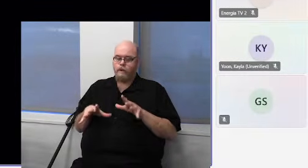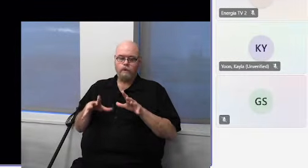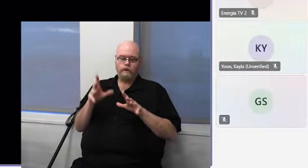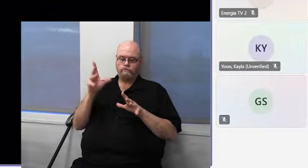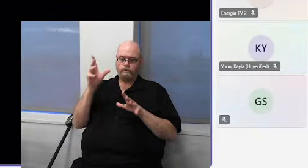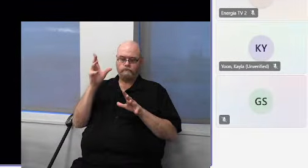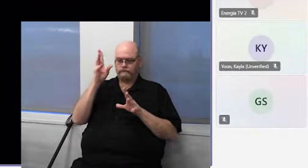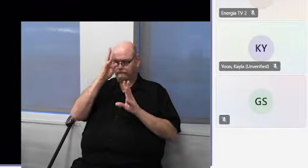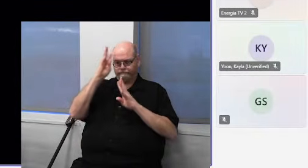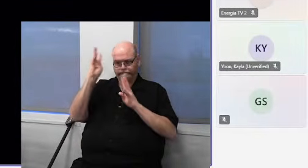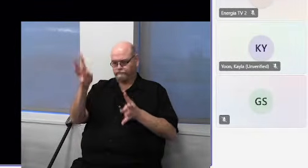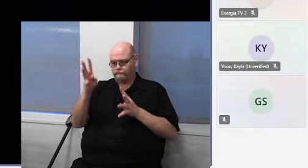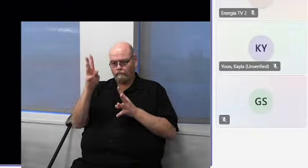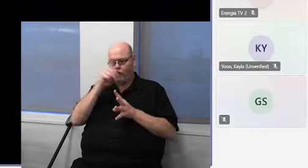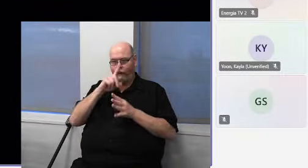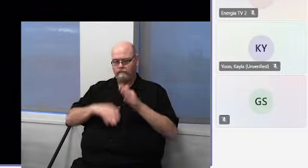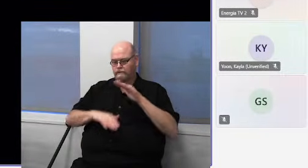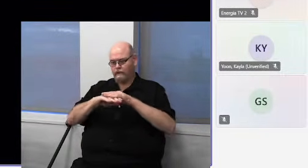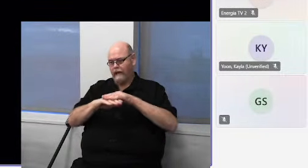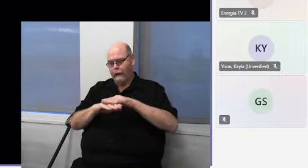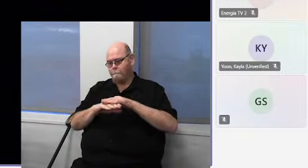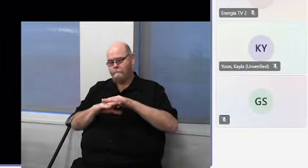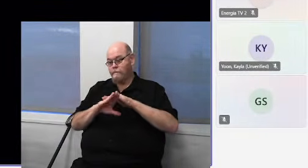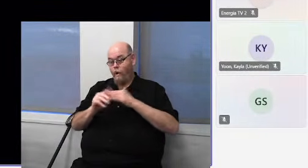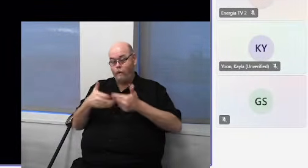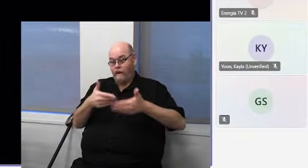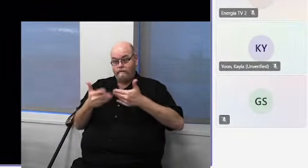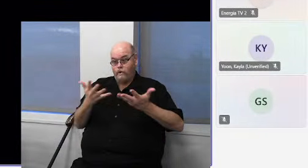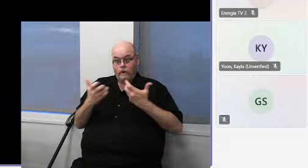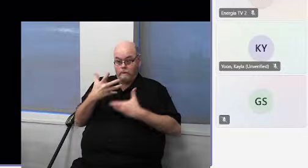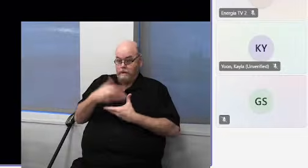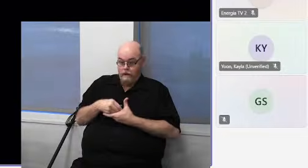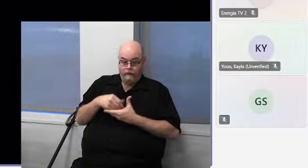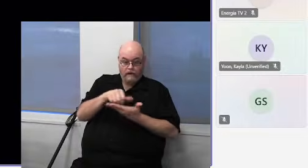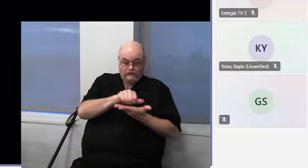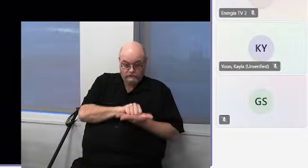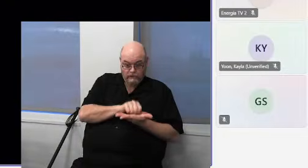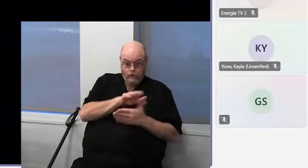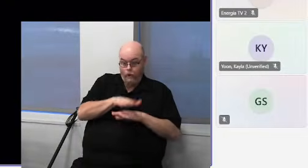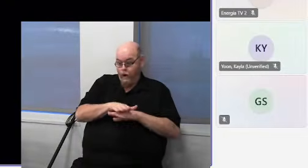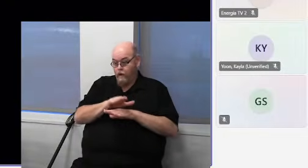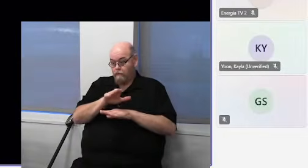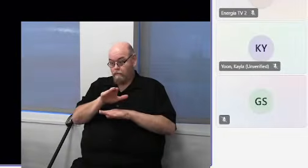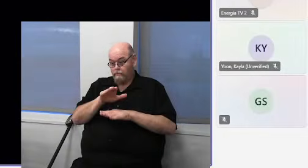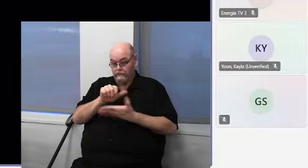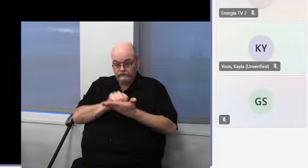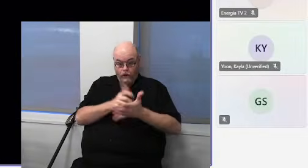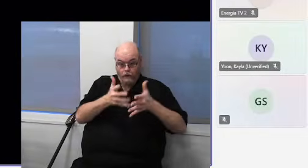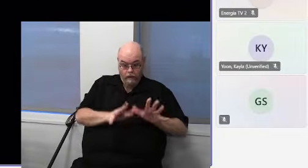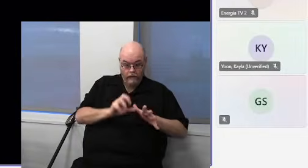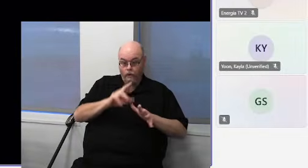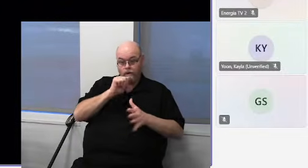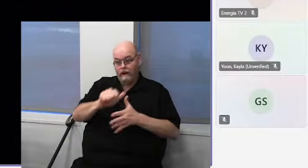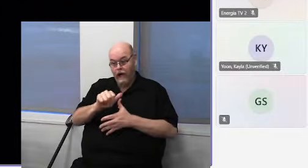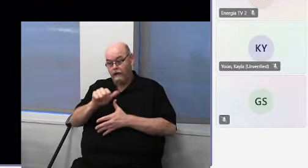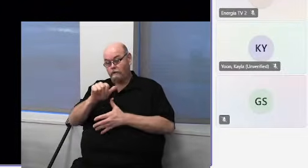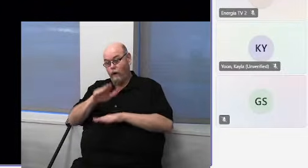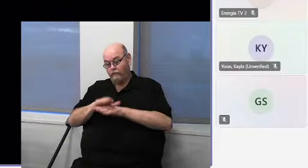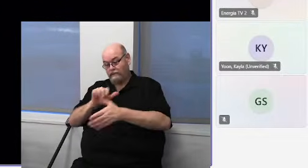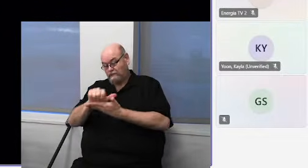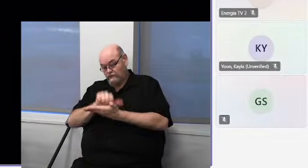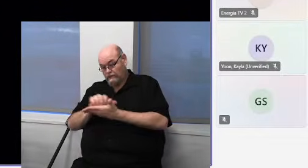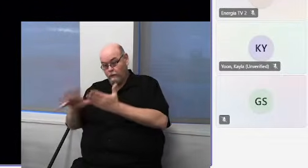an artificial cap on it. Whatever you think ought to be covered, all right, whether it's on the agenda or not,